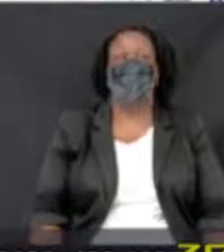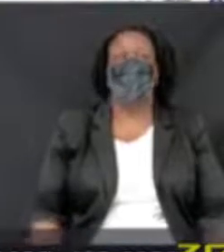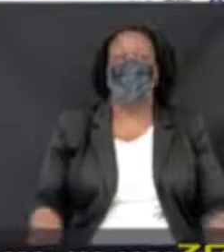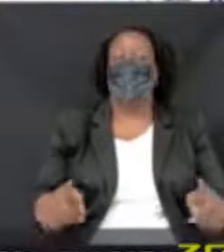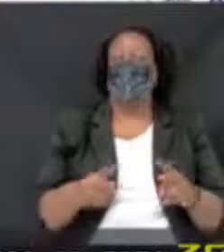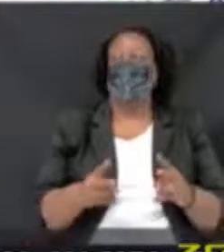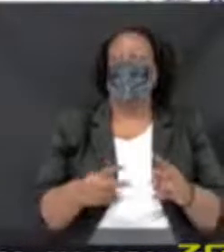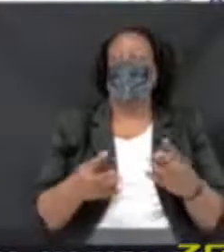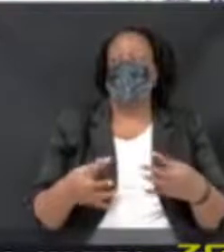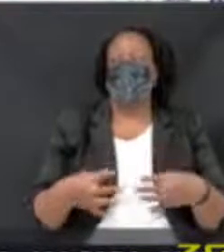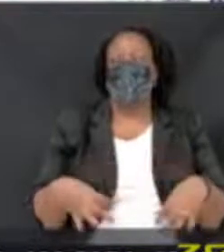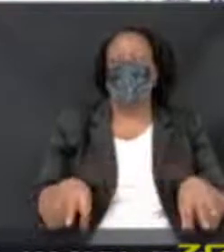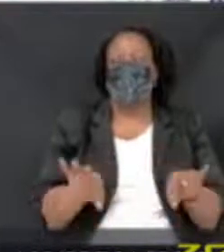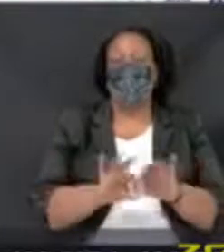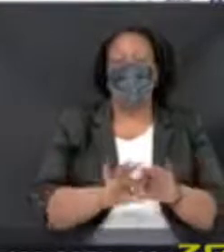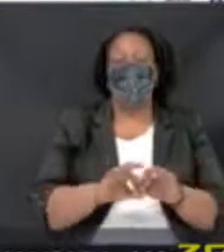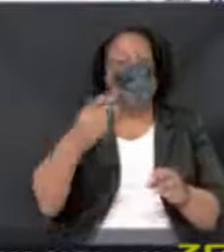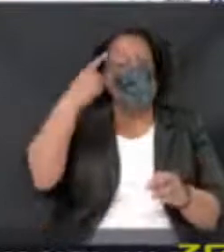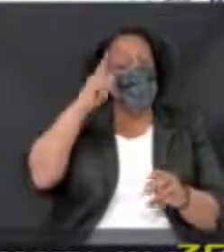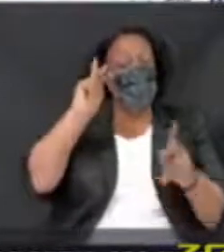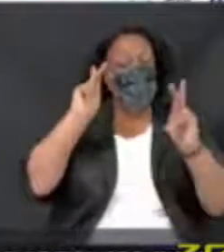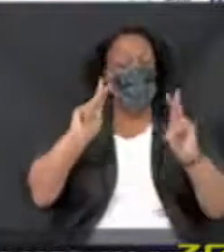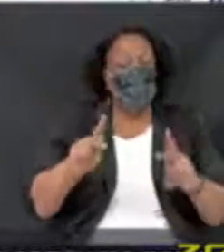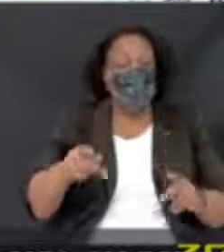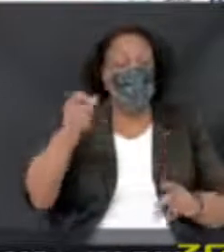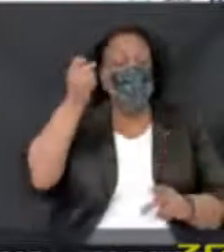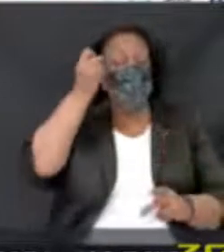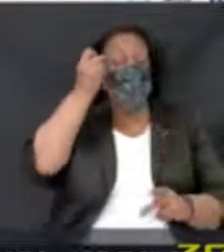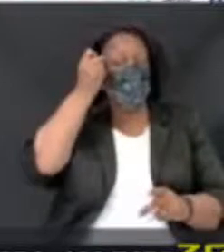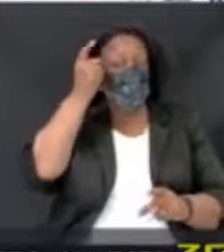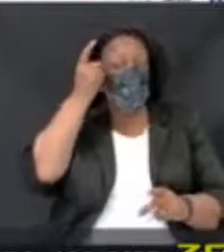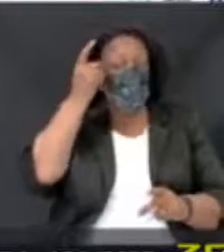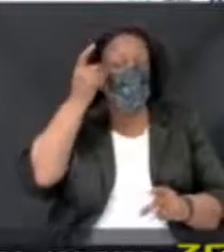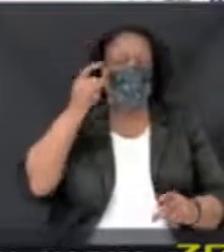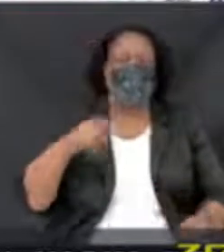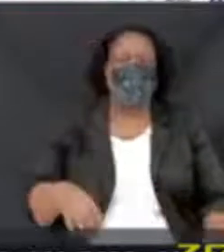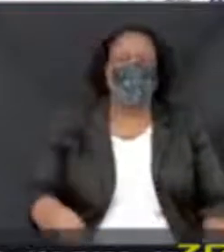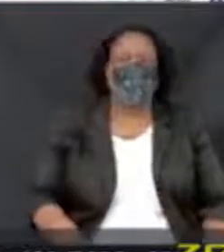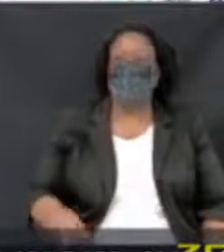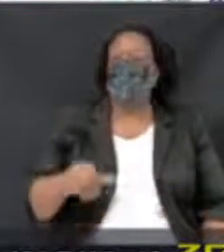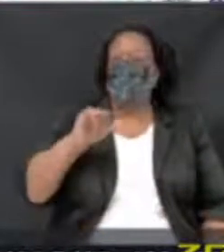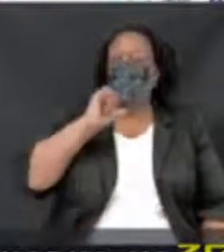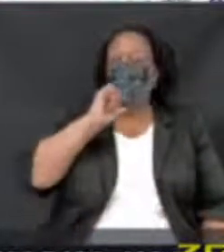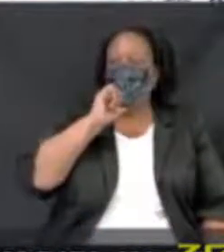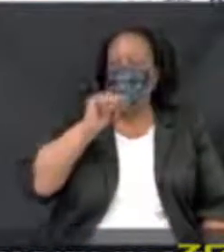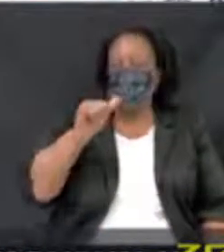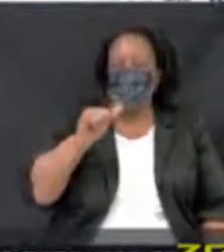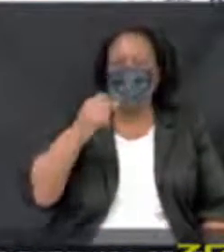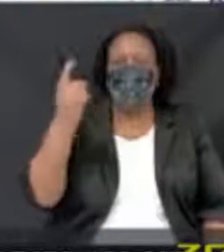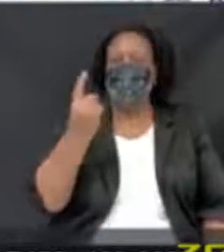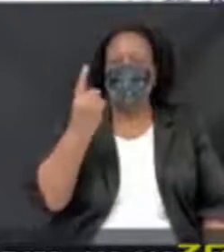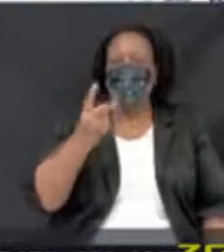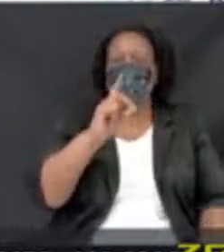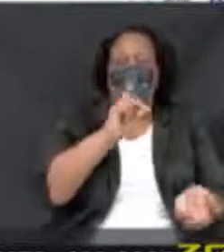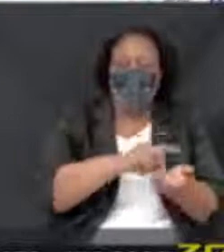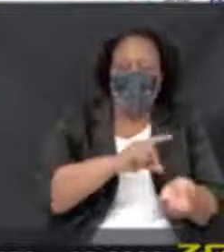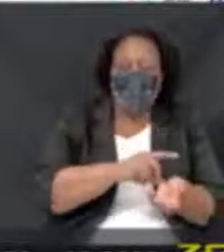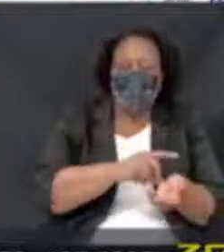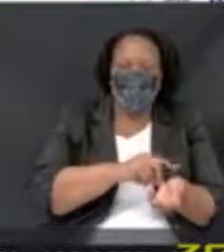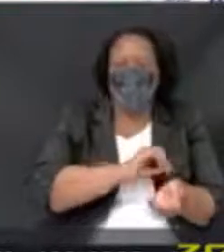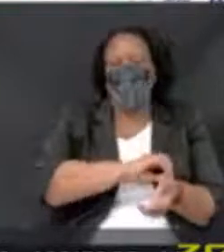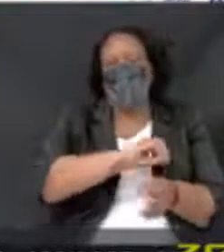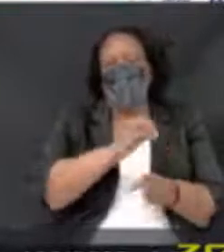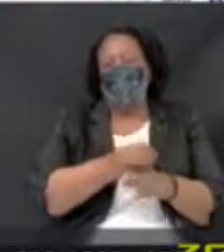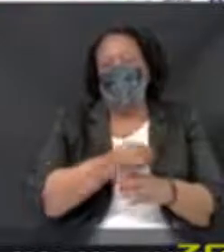important narrative for us to understand. So it's not that it's a CMO, Abdia Samuel, Dr. Cameron